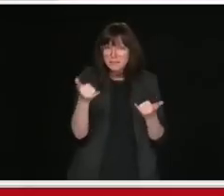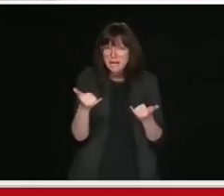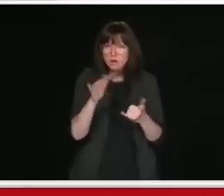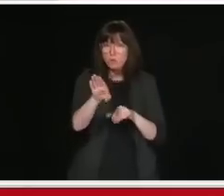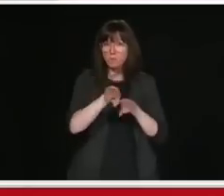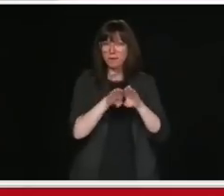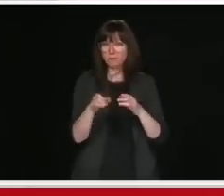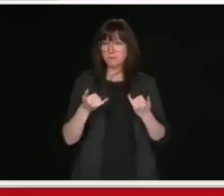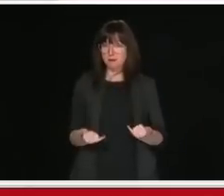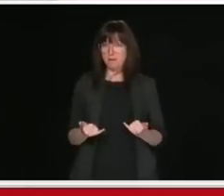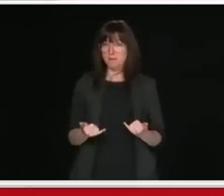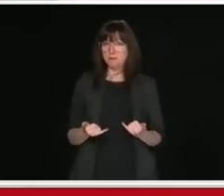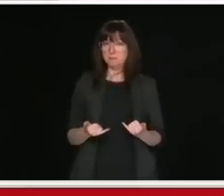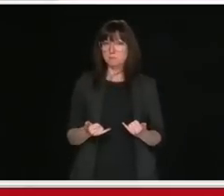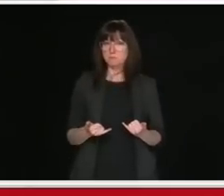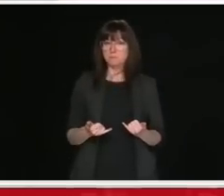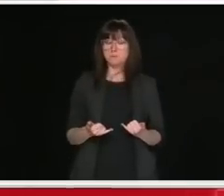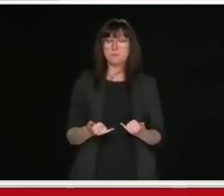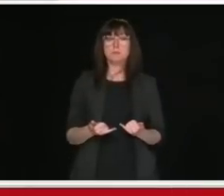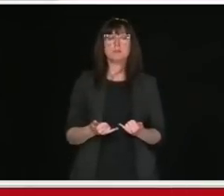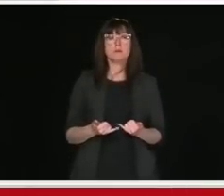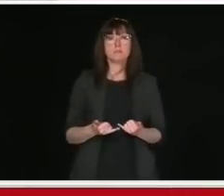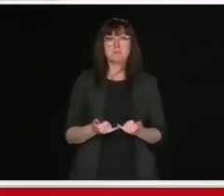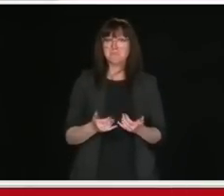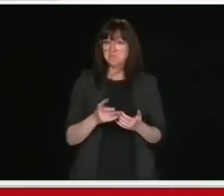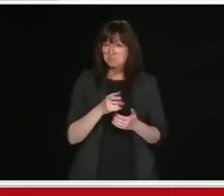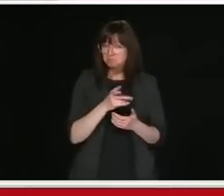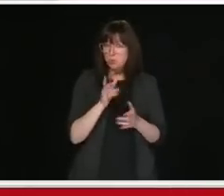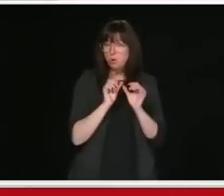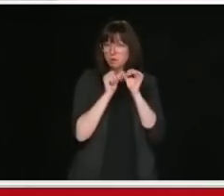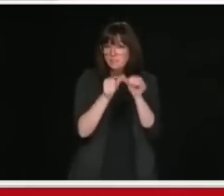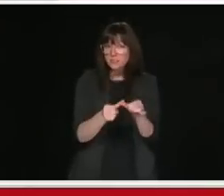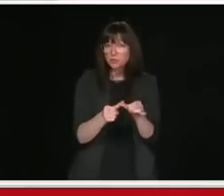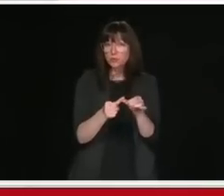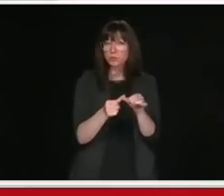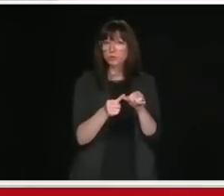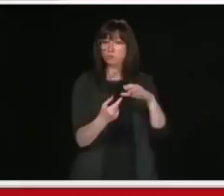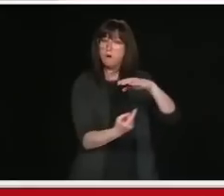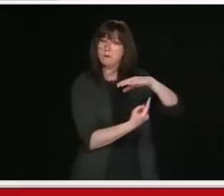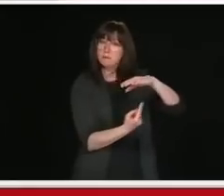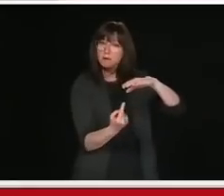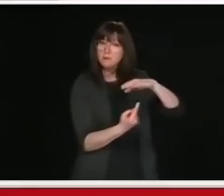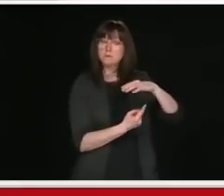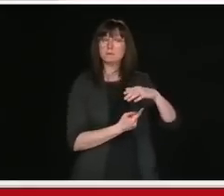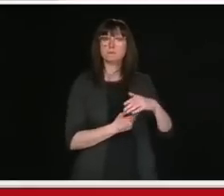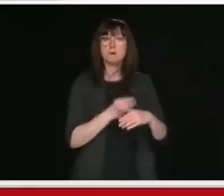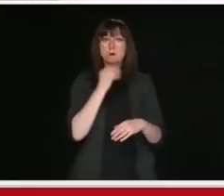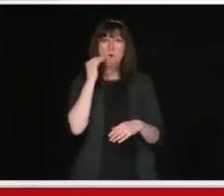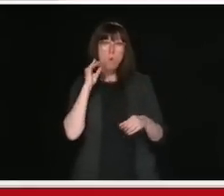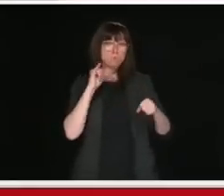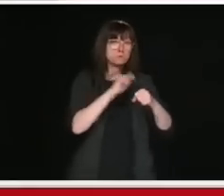How they will continue to self-isolate, how they will keep their distance, how those